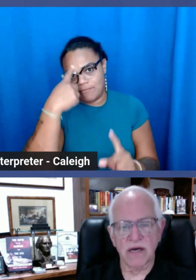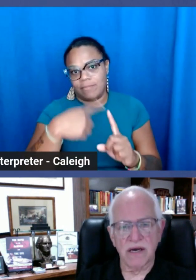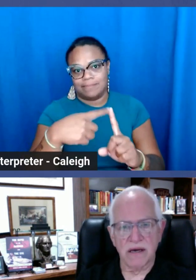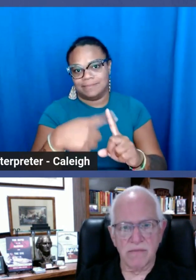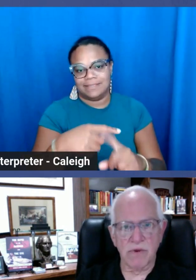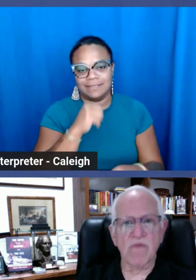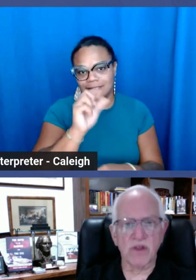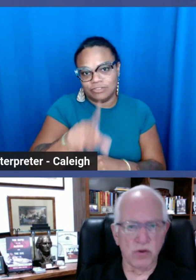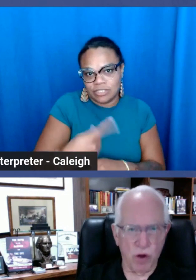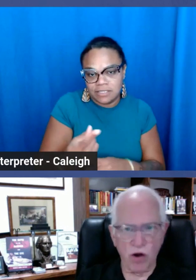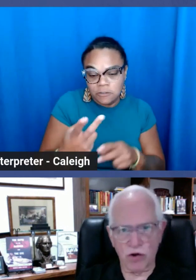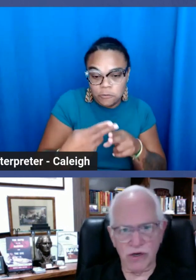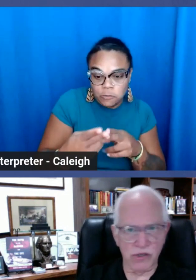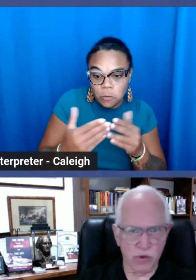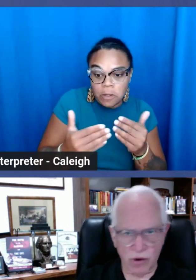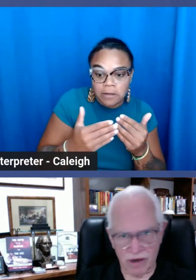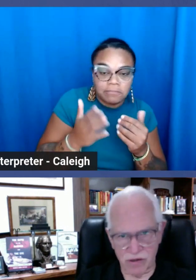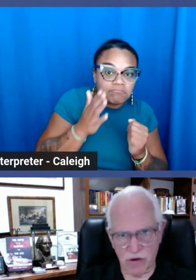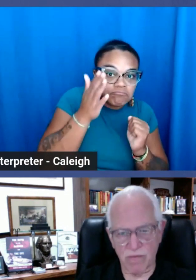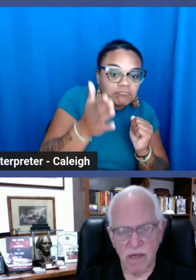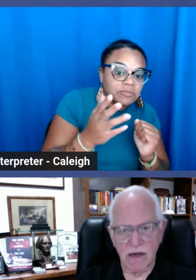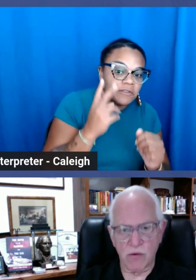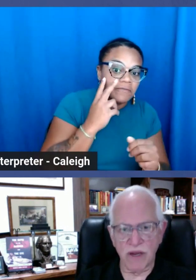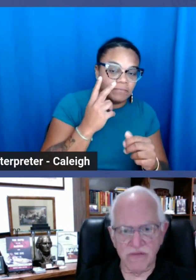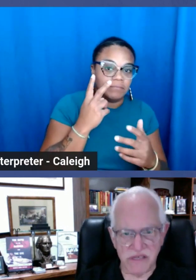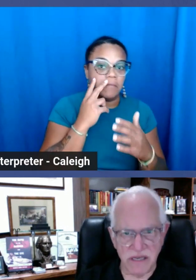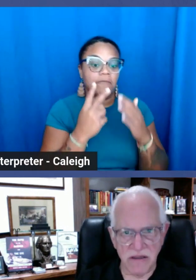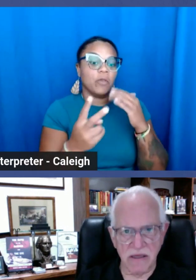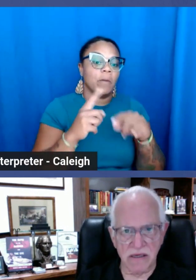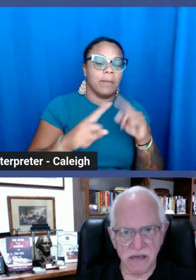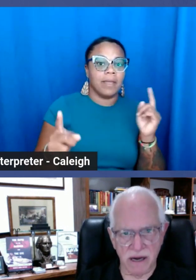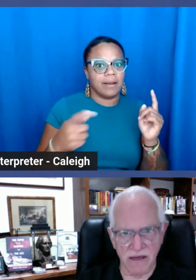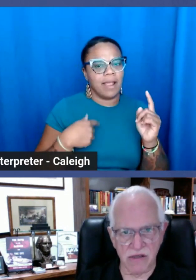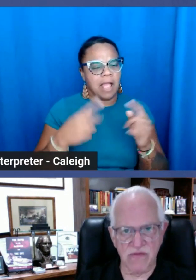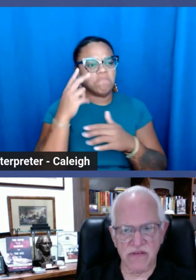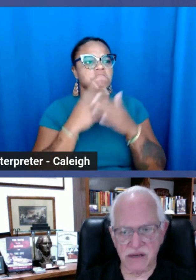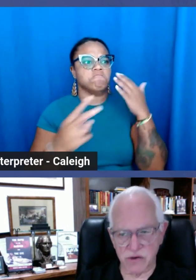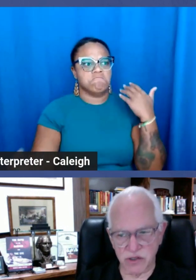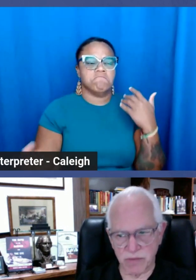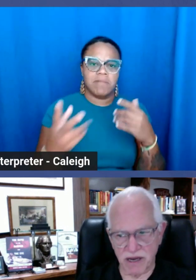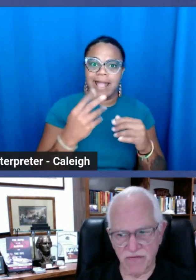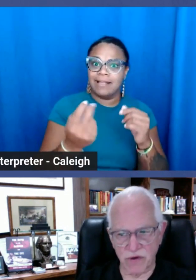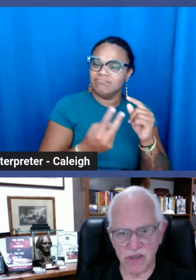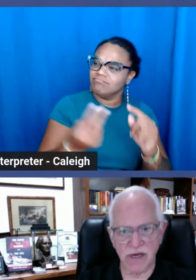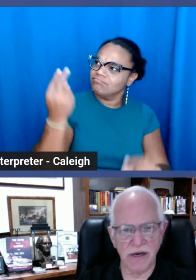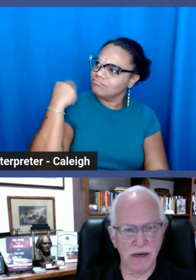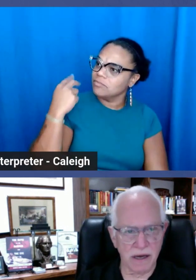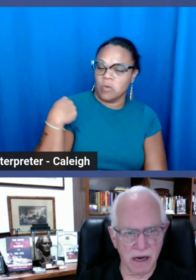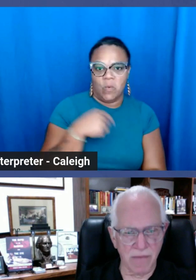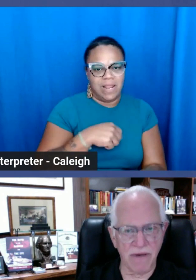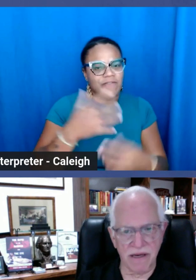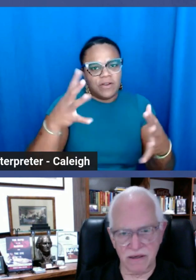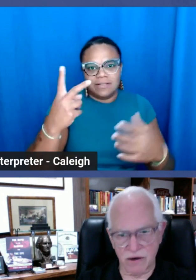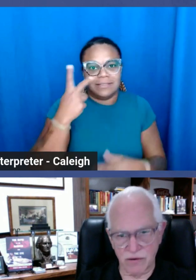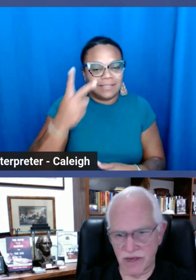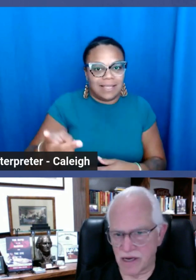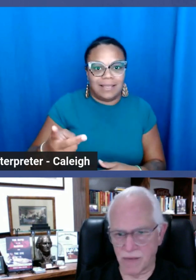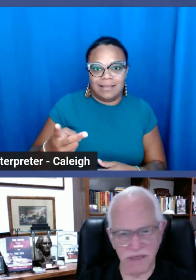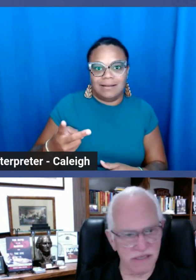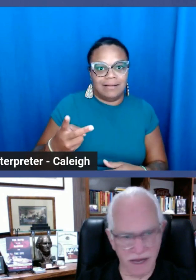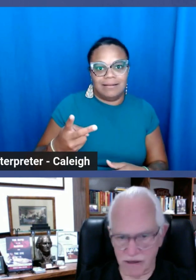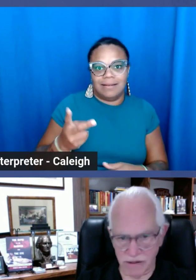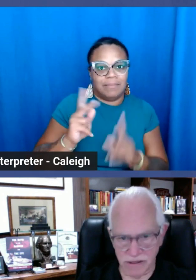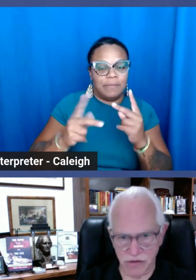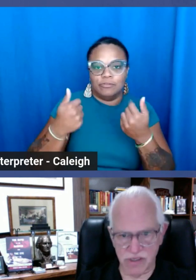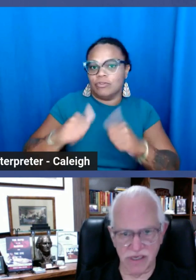view, but over the longer historic term. We have seen these kinds of censorship efforts come and go. They come